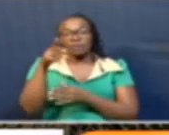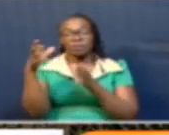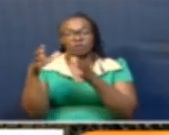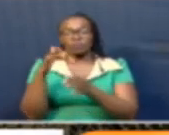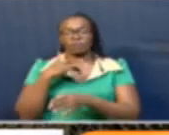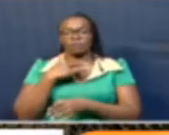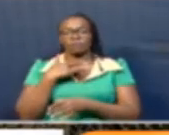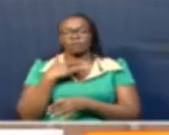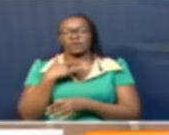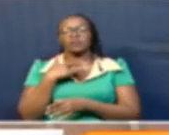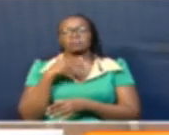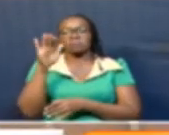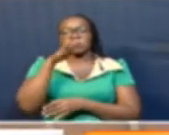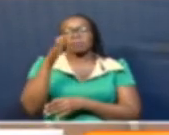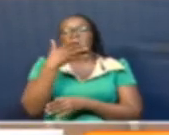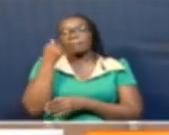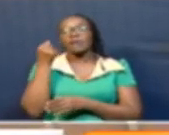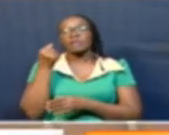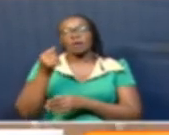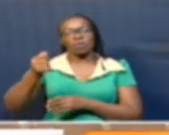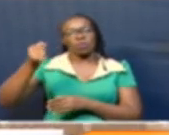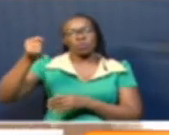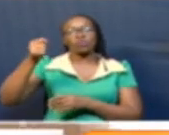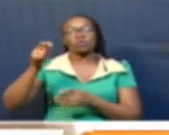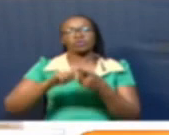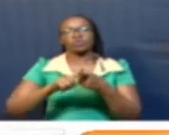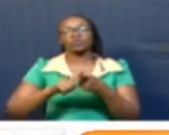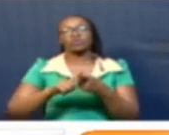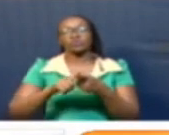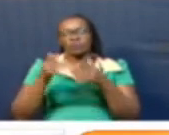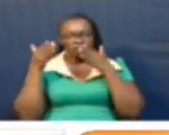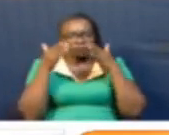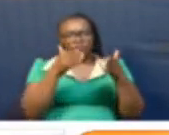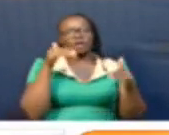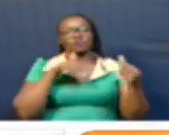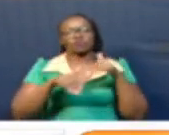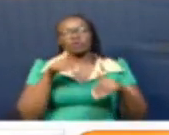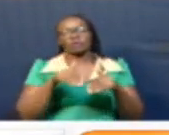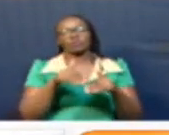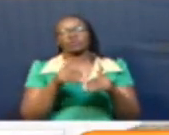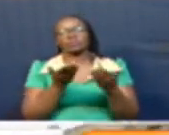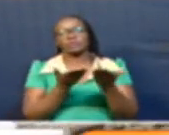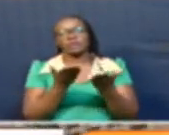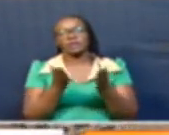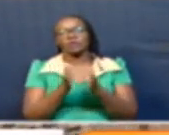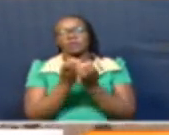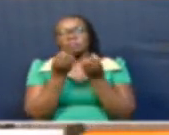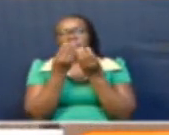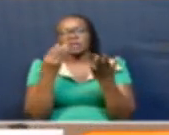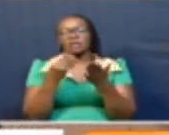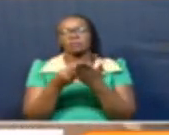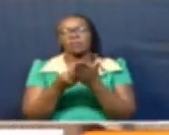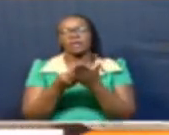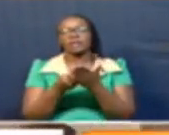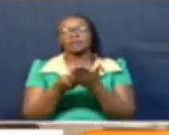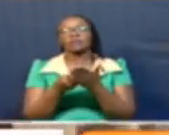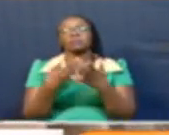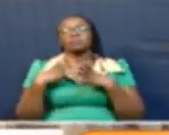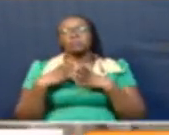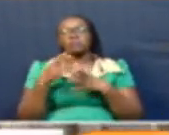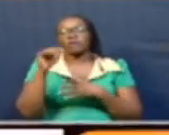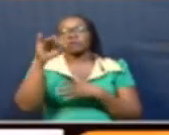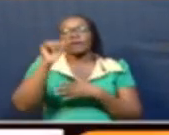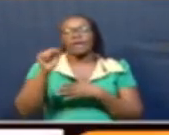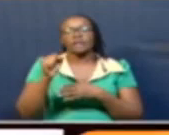should adjourn its business to debate the state of corruption in the country. With billions of taxpayers' money pocketed by individuals at the National